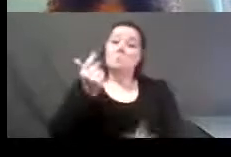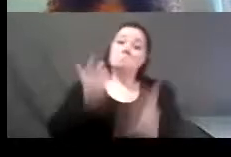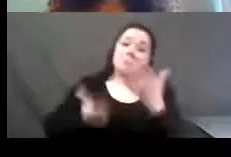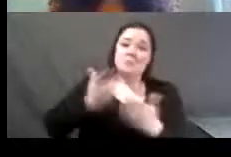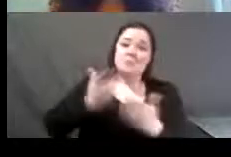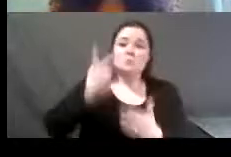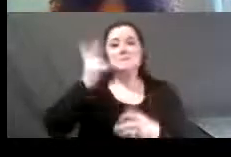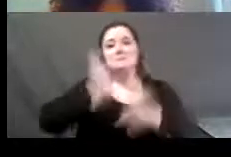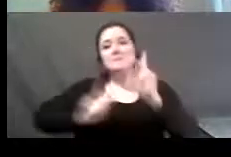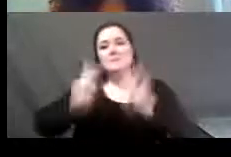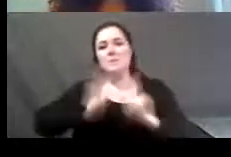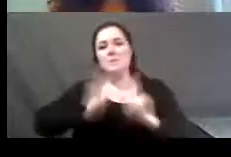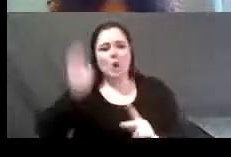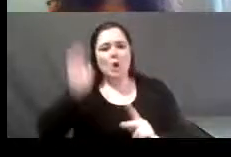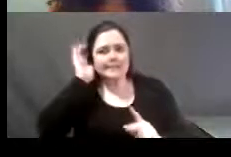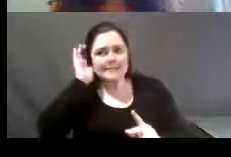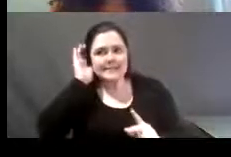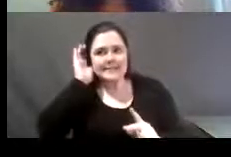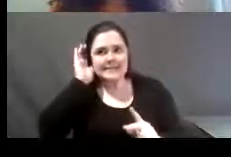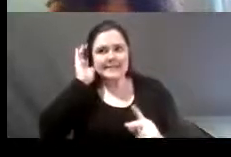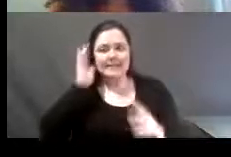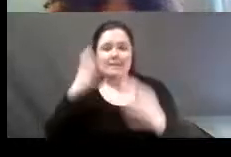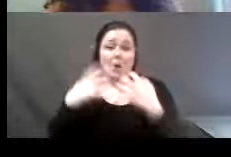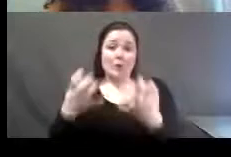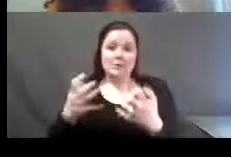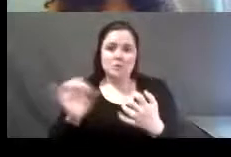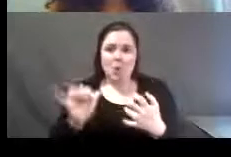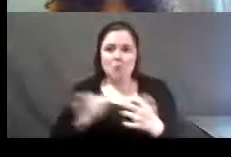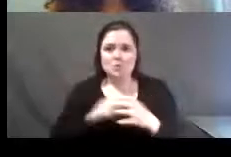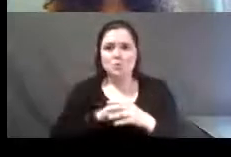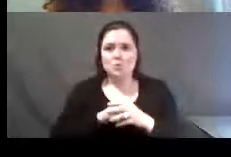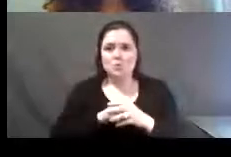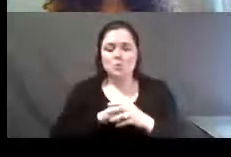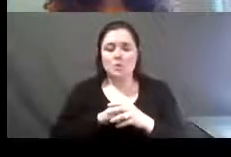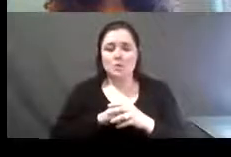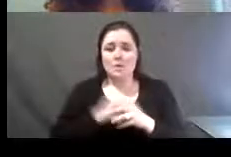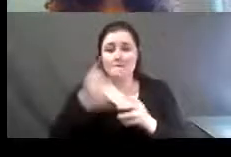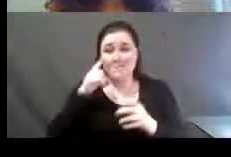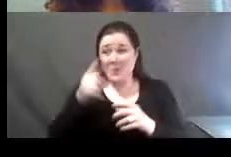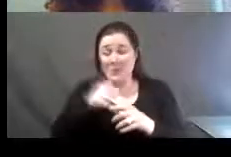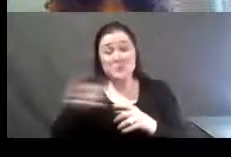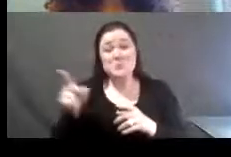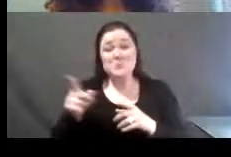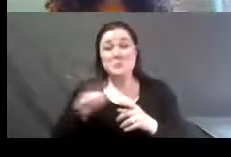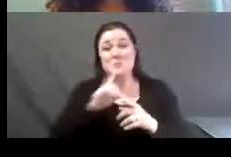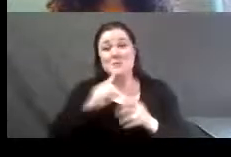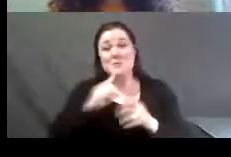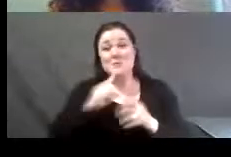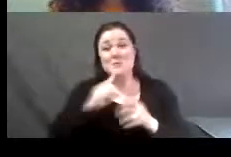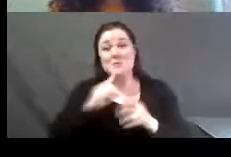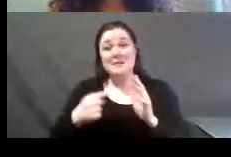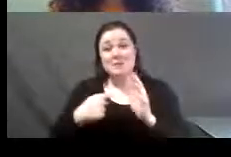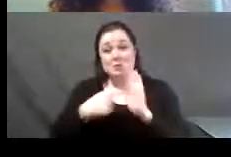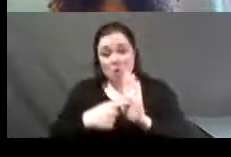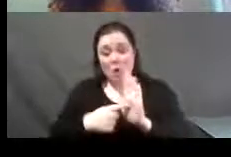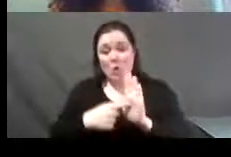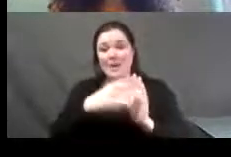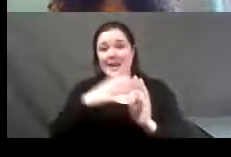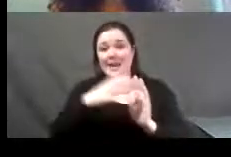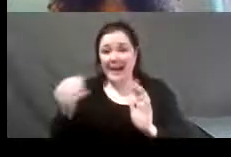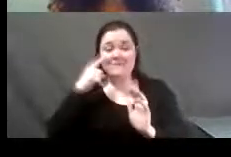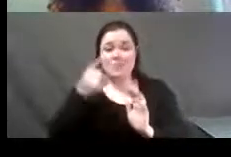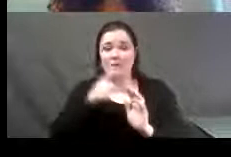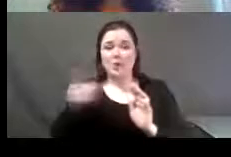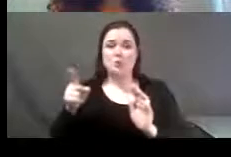listening in the audience as well. This is, for you to show, and also for those who are interested in allyship